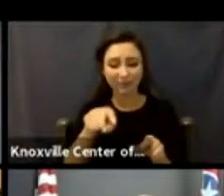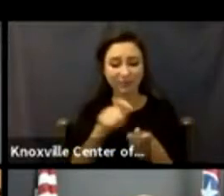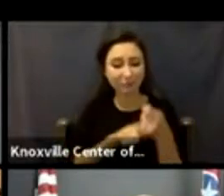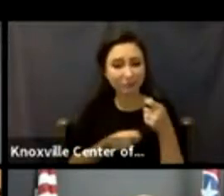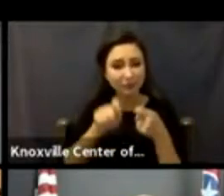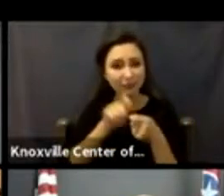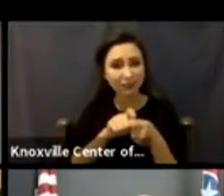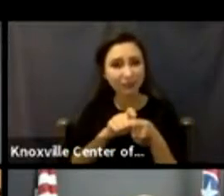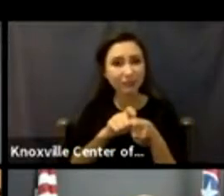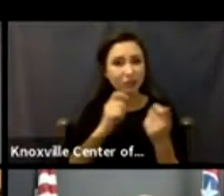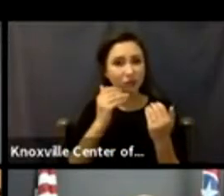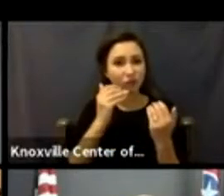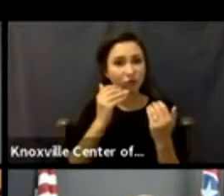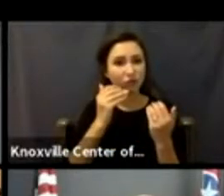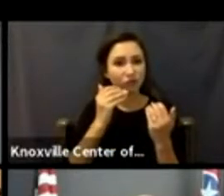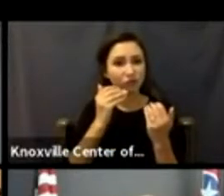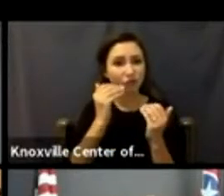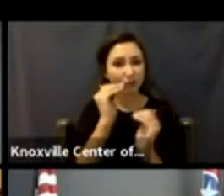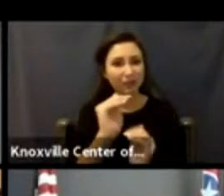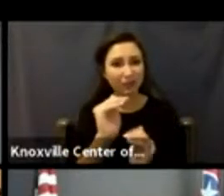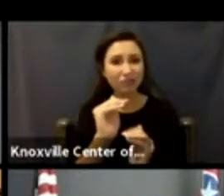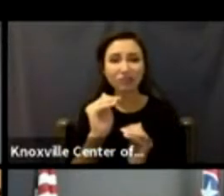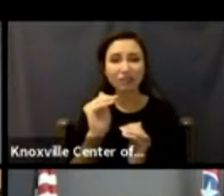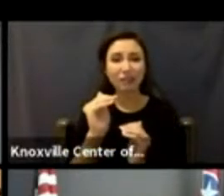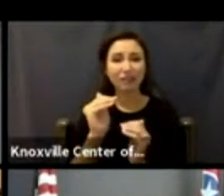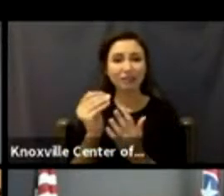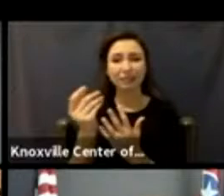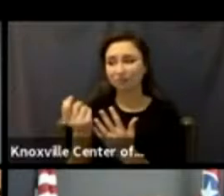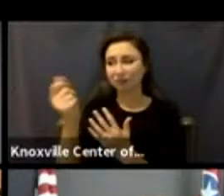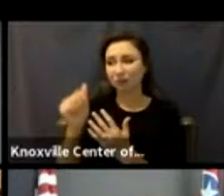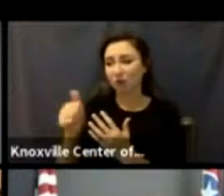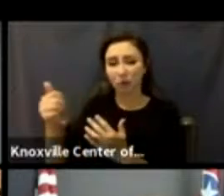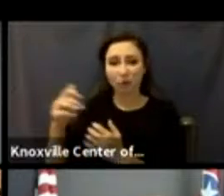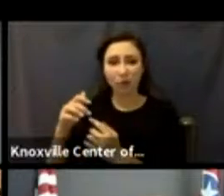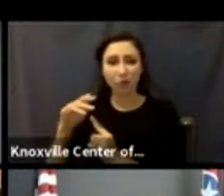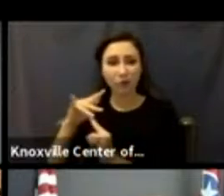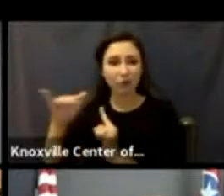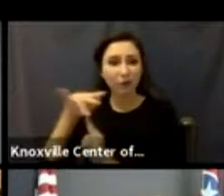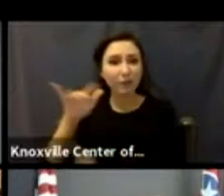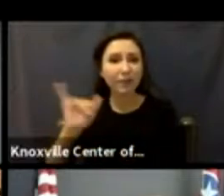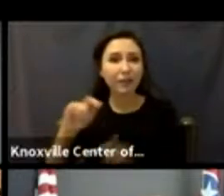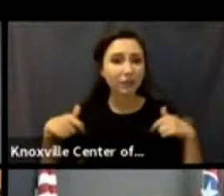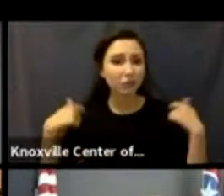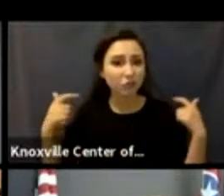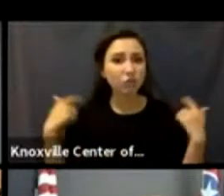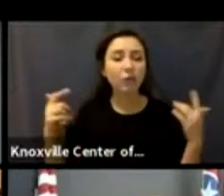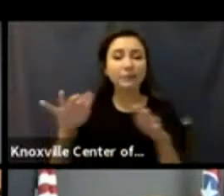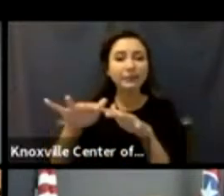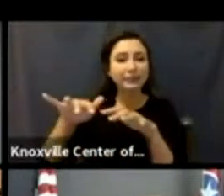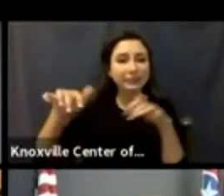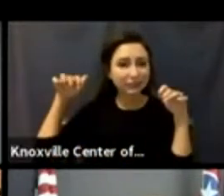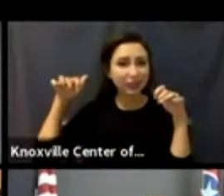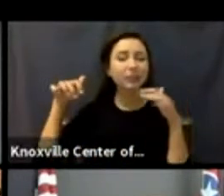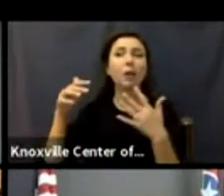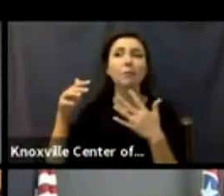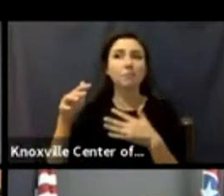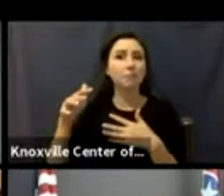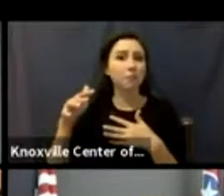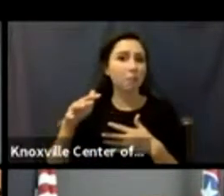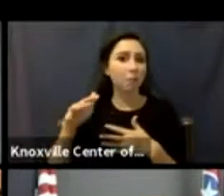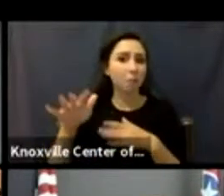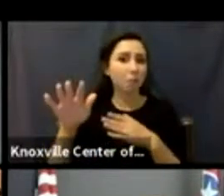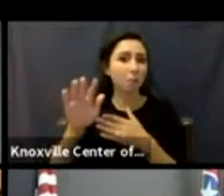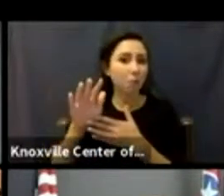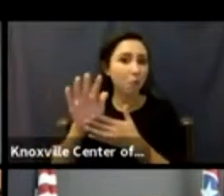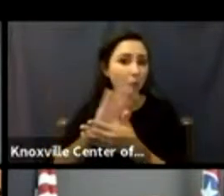leaves out other environments that also have an elevated risk, like gyms, stadiums, movie theaters,